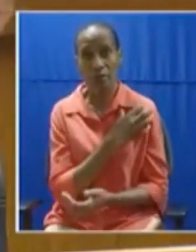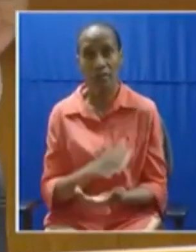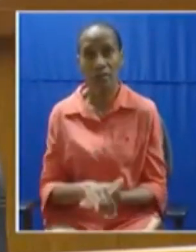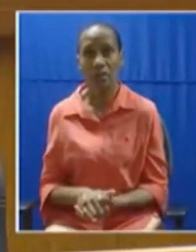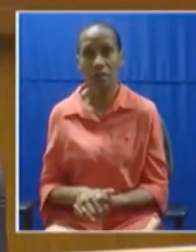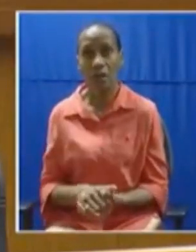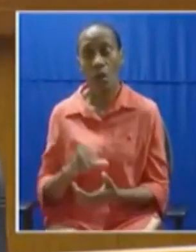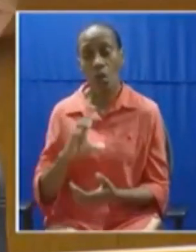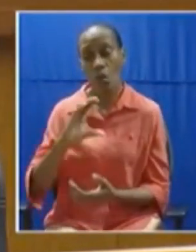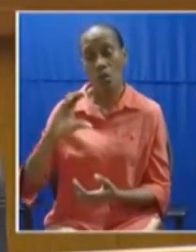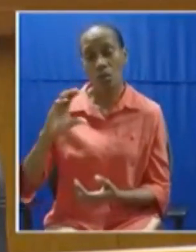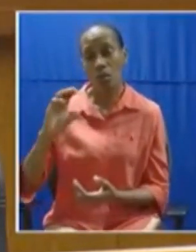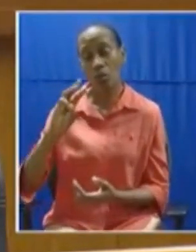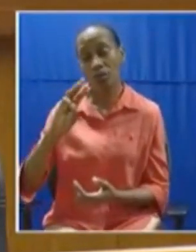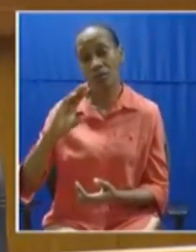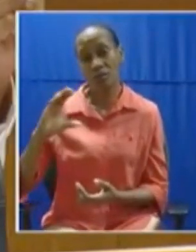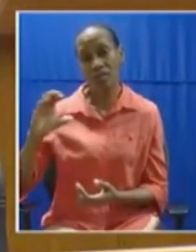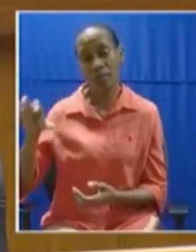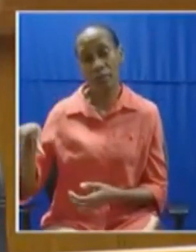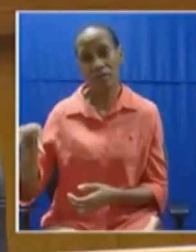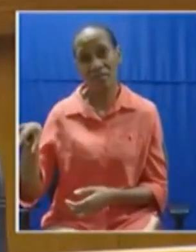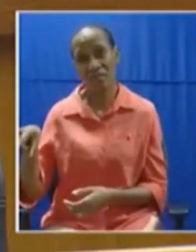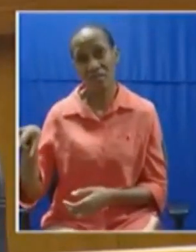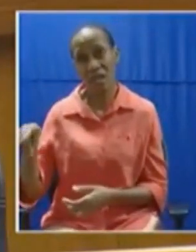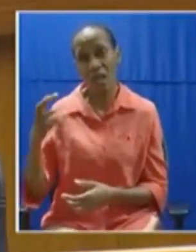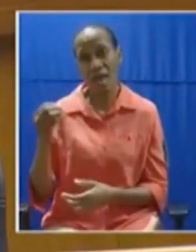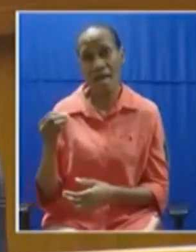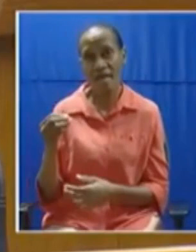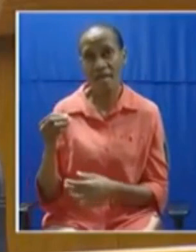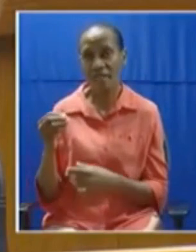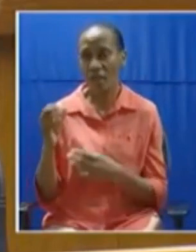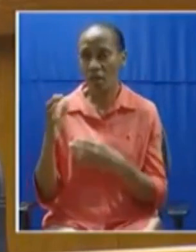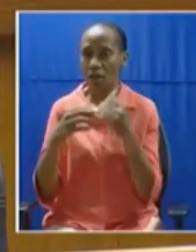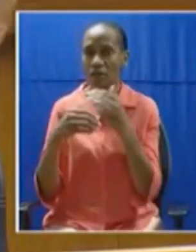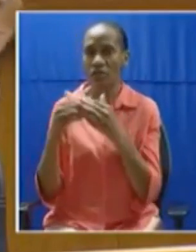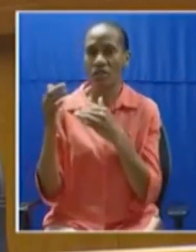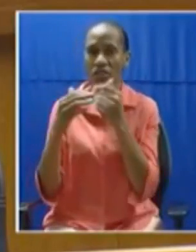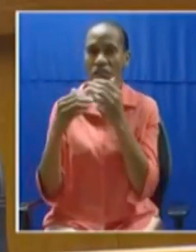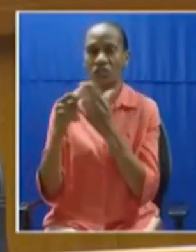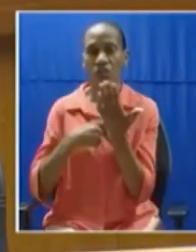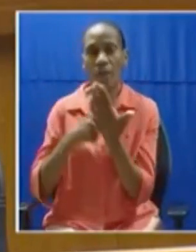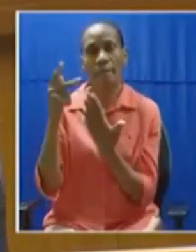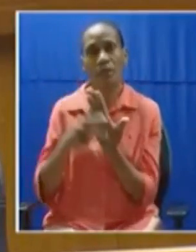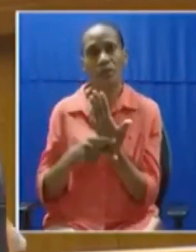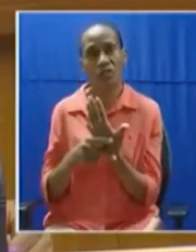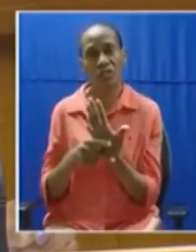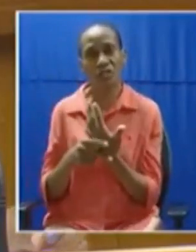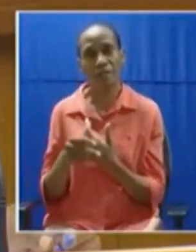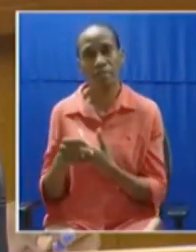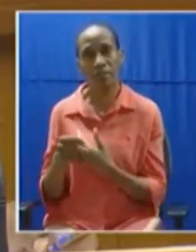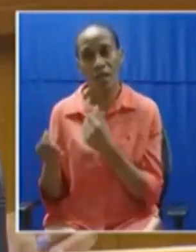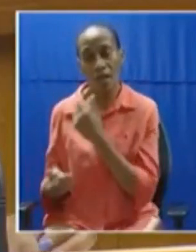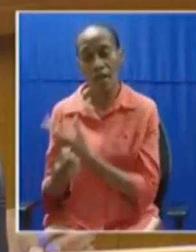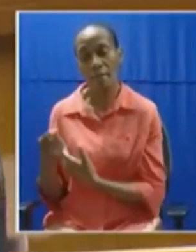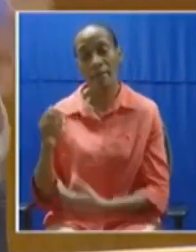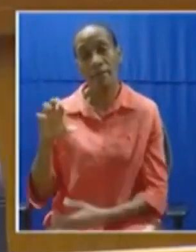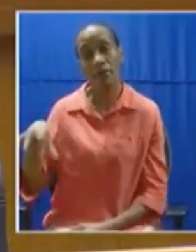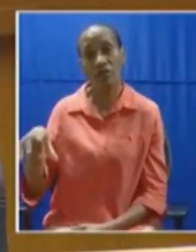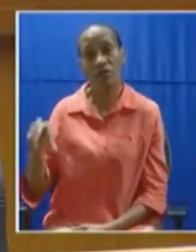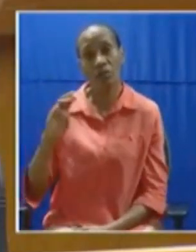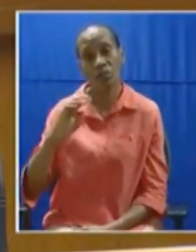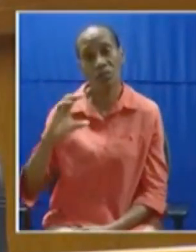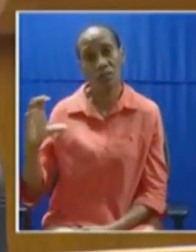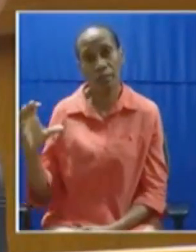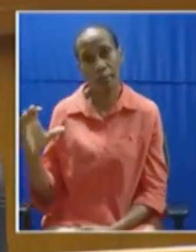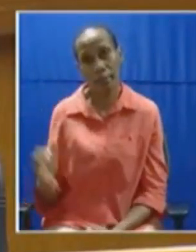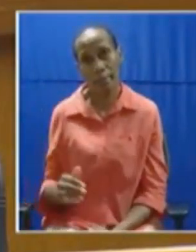Western Cape has run a world-class infrastructure project, which is why in the Western Cape, there is